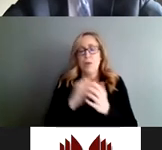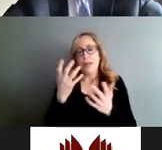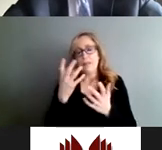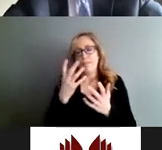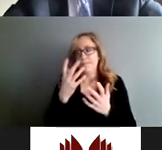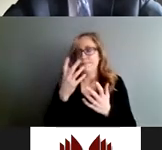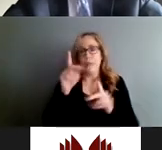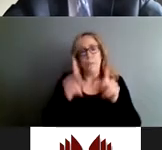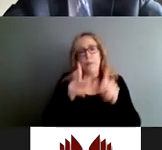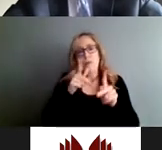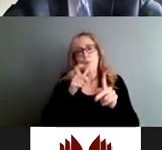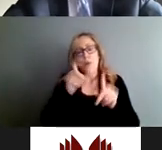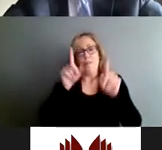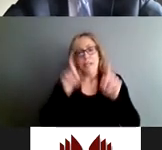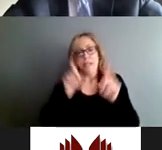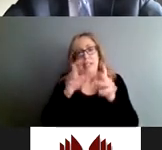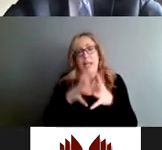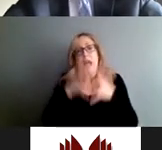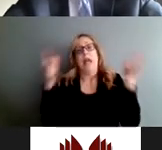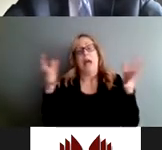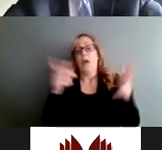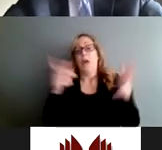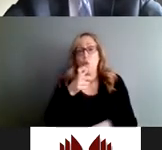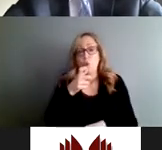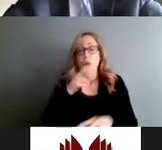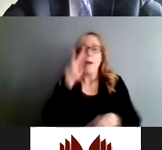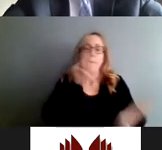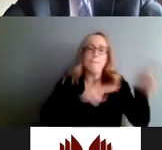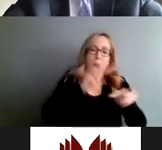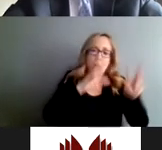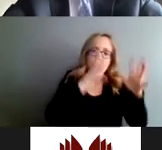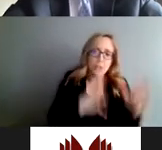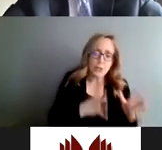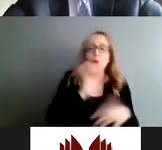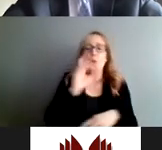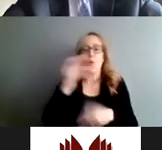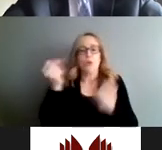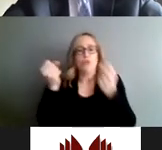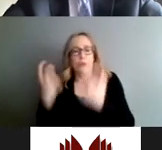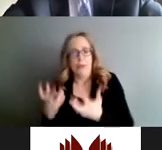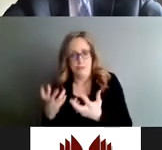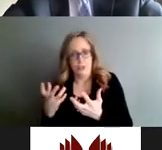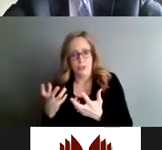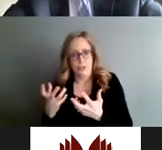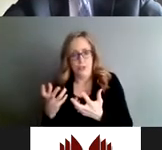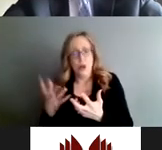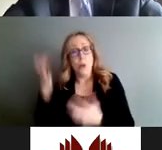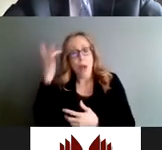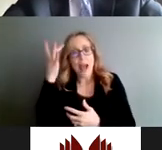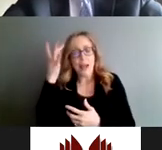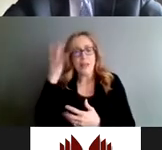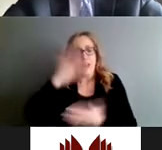tested positive a lot have been the monitors or the bus drivers who come into contact with a lot of students.